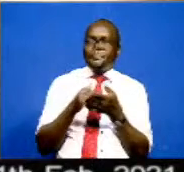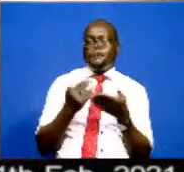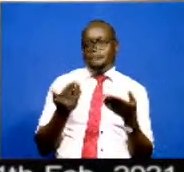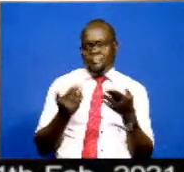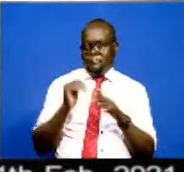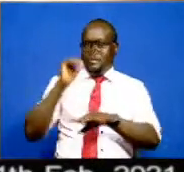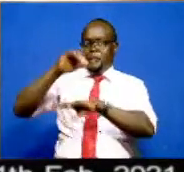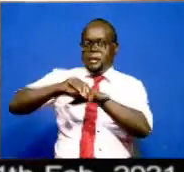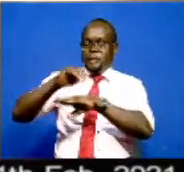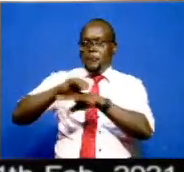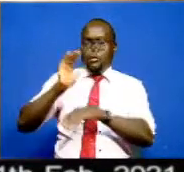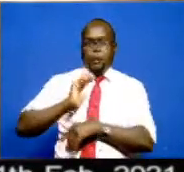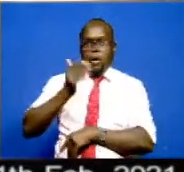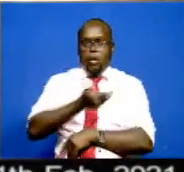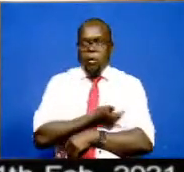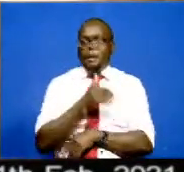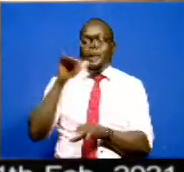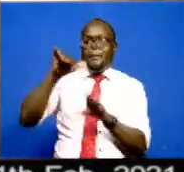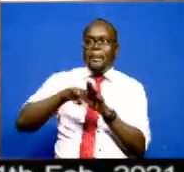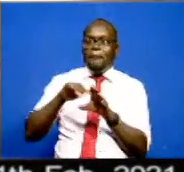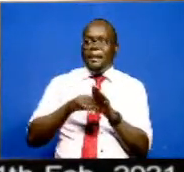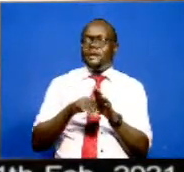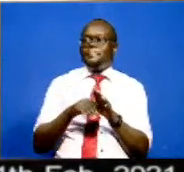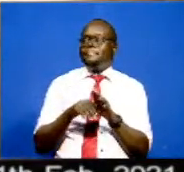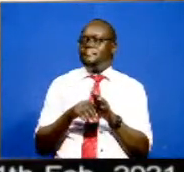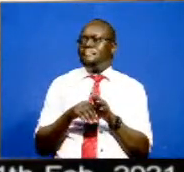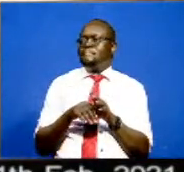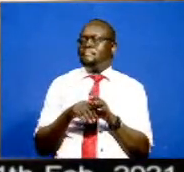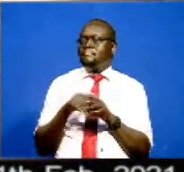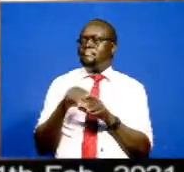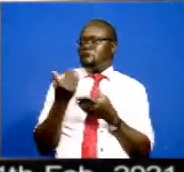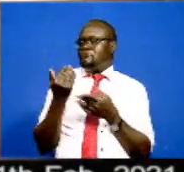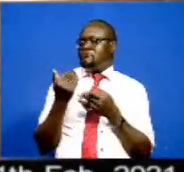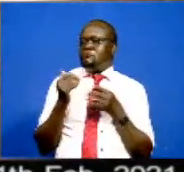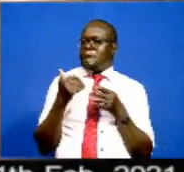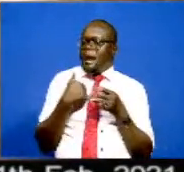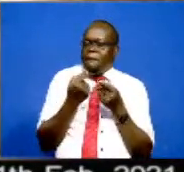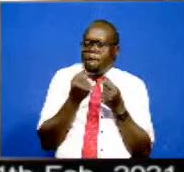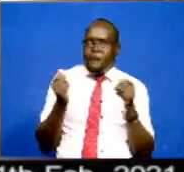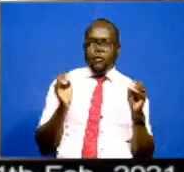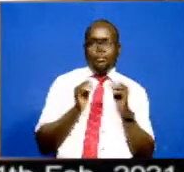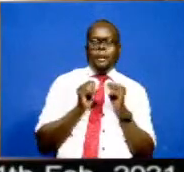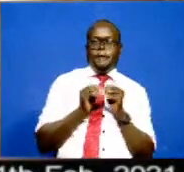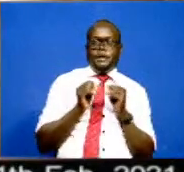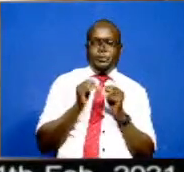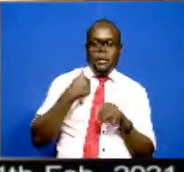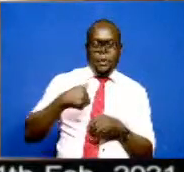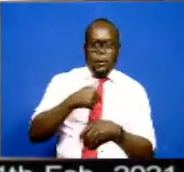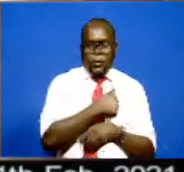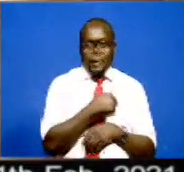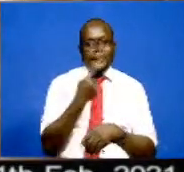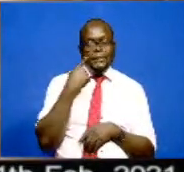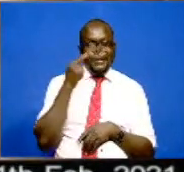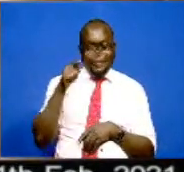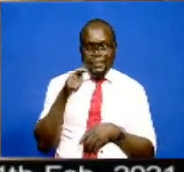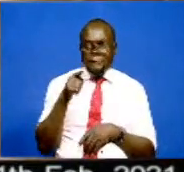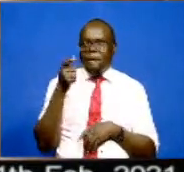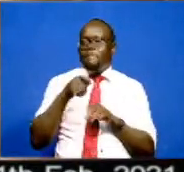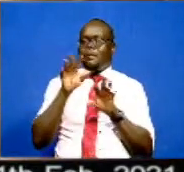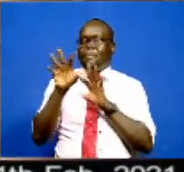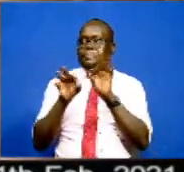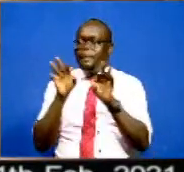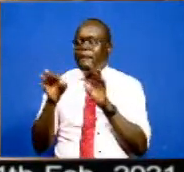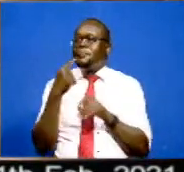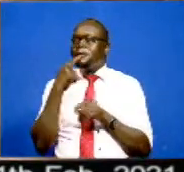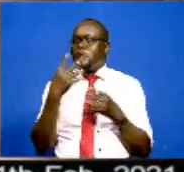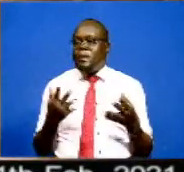committee. Members have actually had very little in terms of meetings, and when we looked at it from selection, we